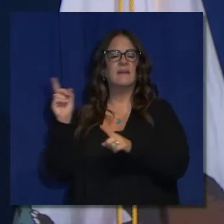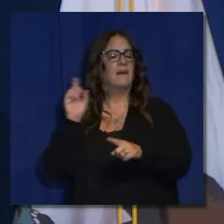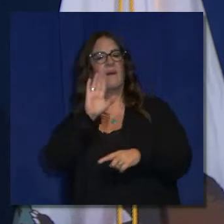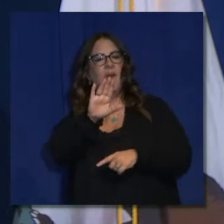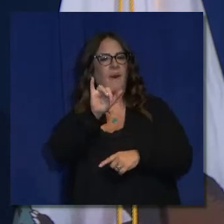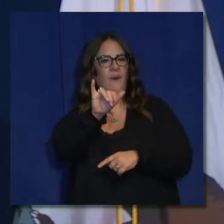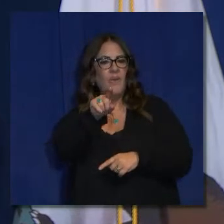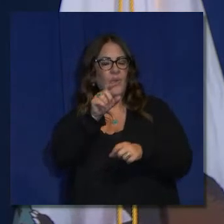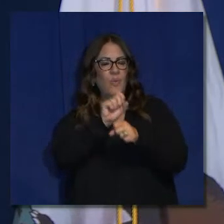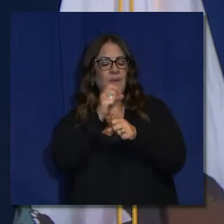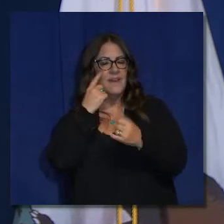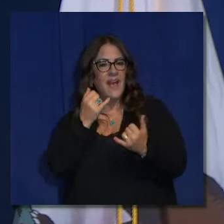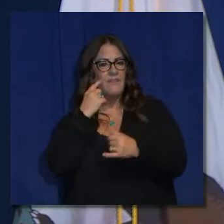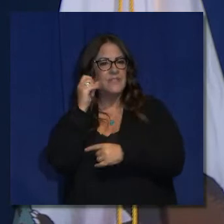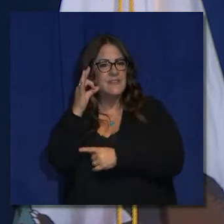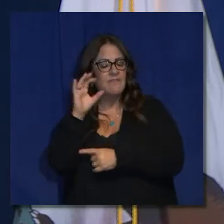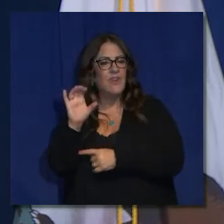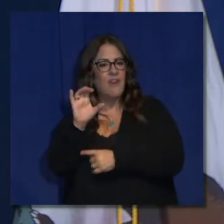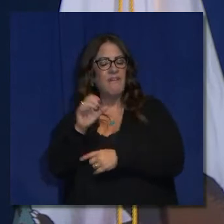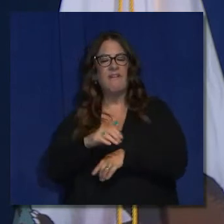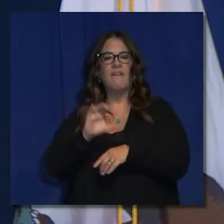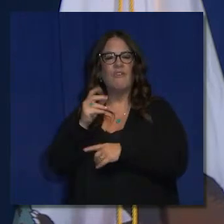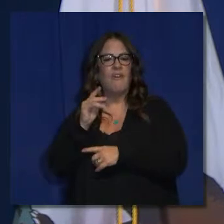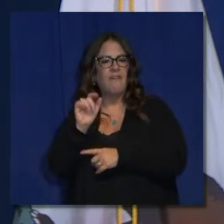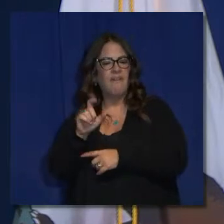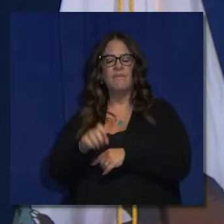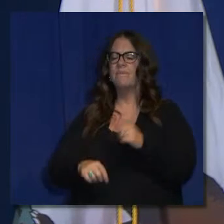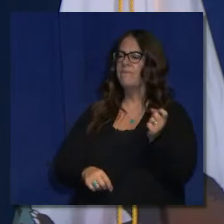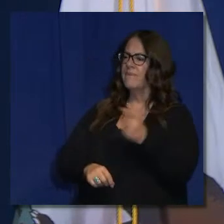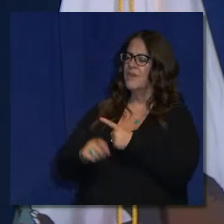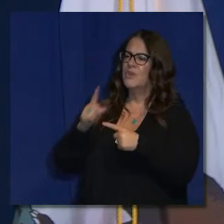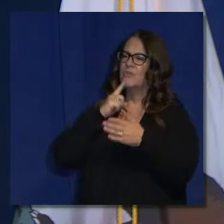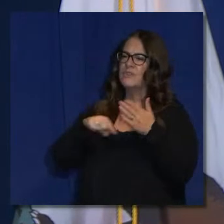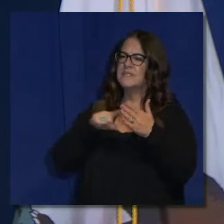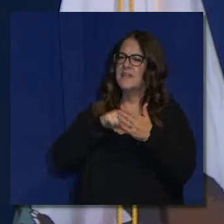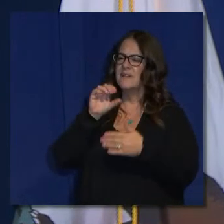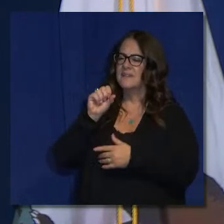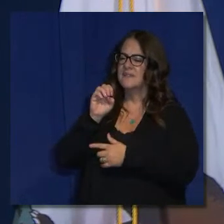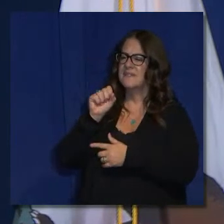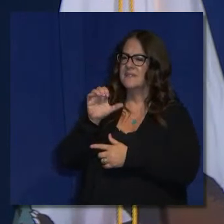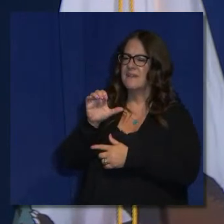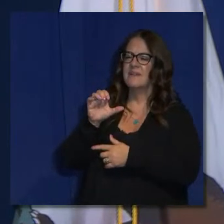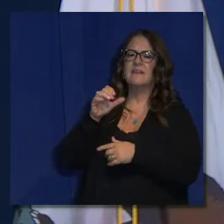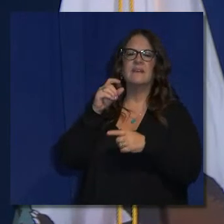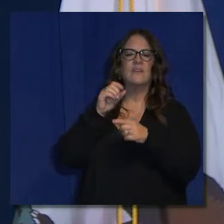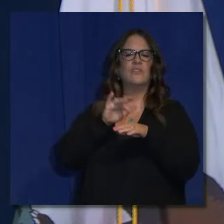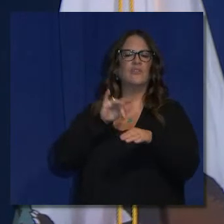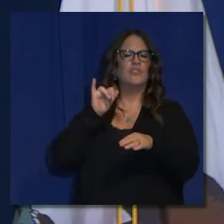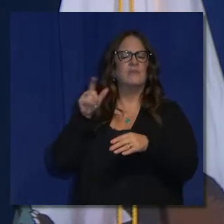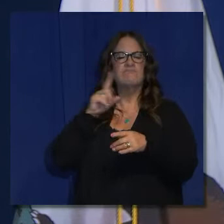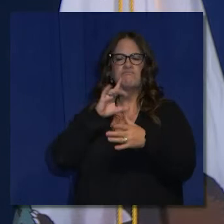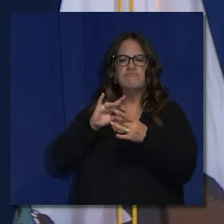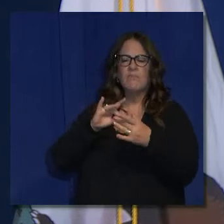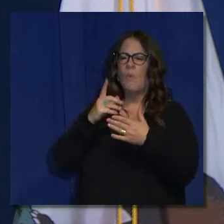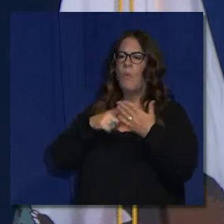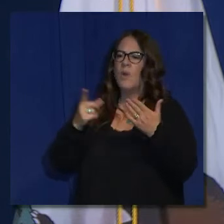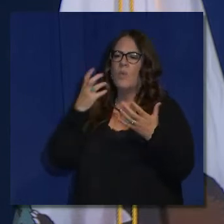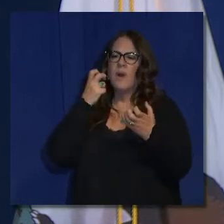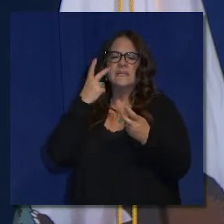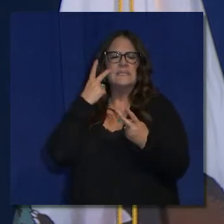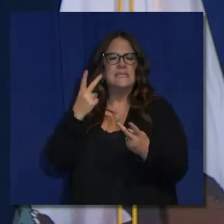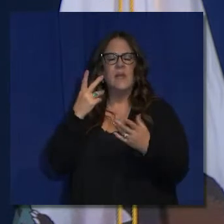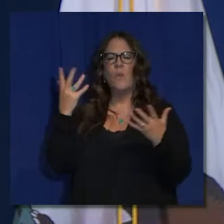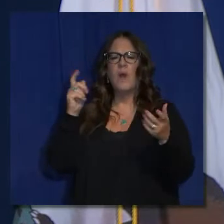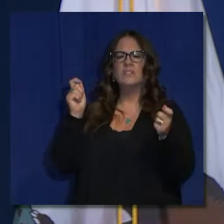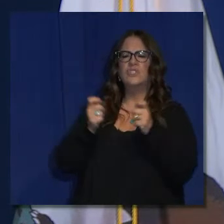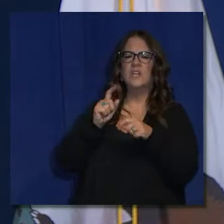sorry. You criticized CEQA earlier, and I'm wondering what specifically you would like to see changed